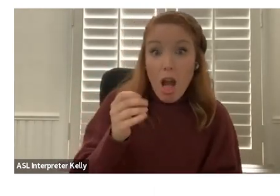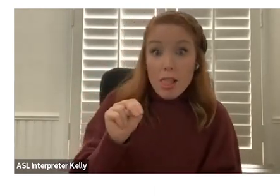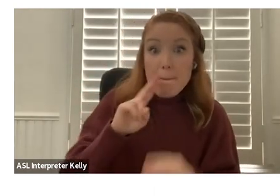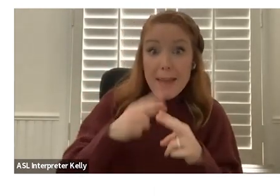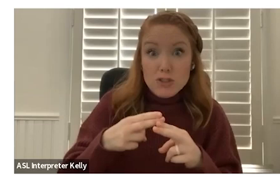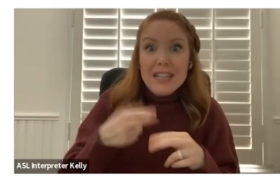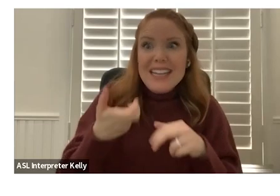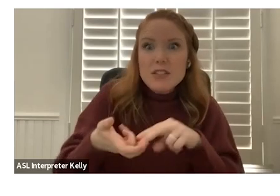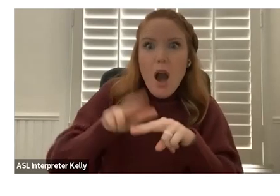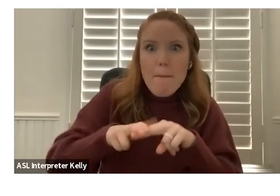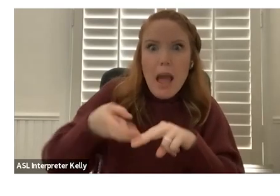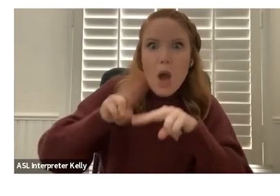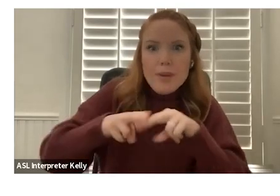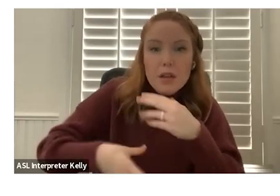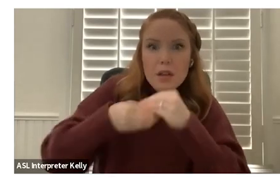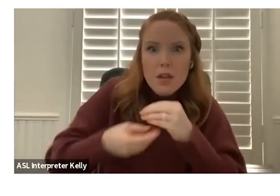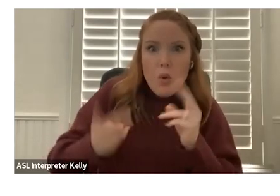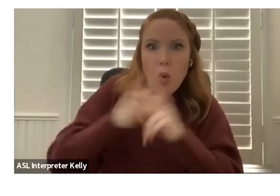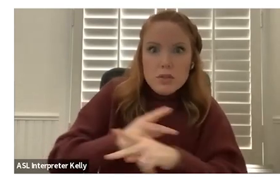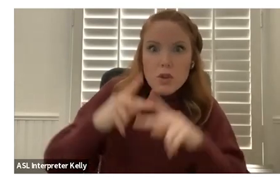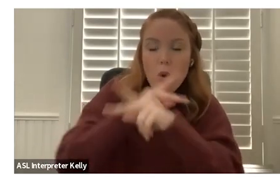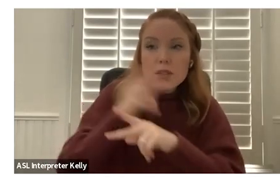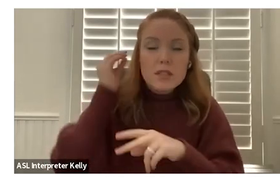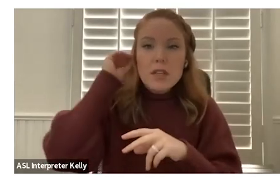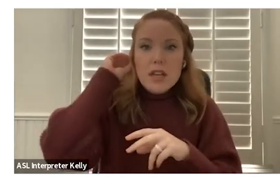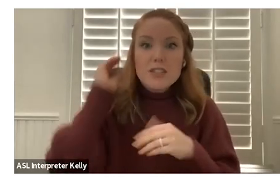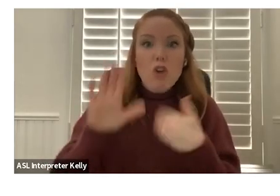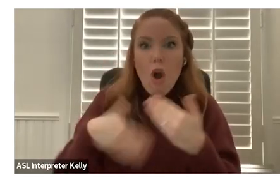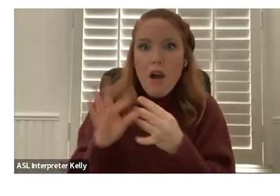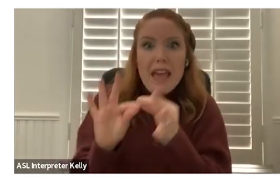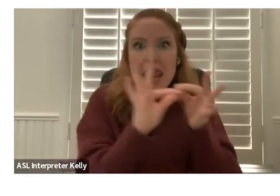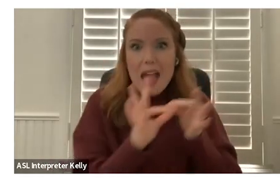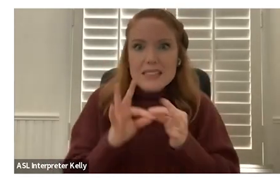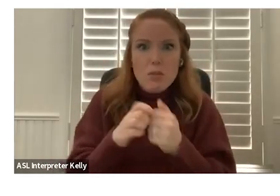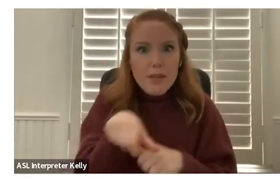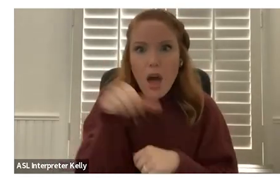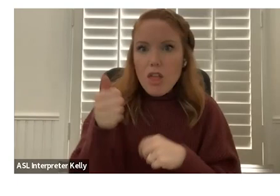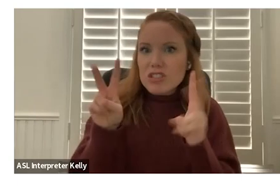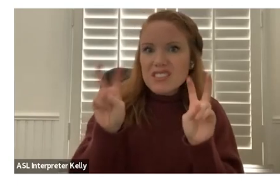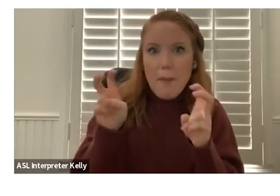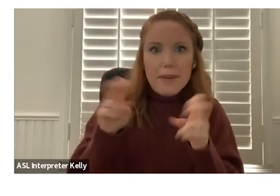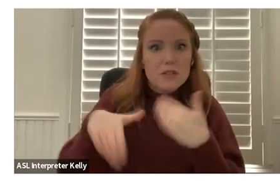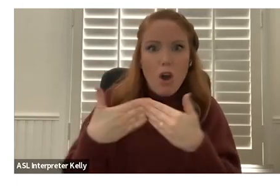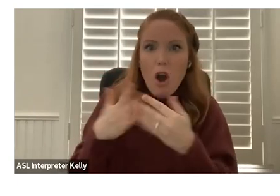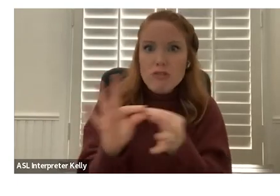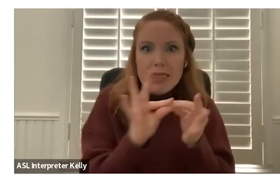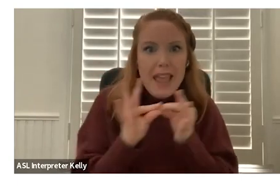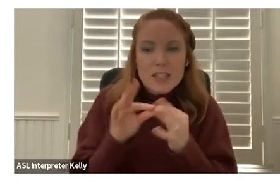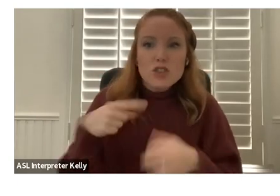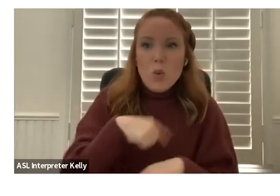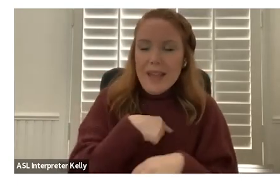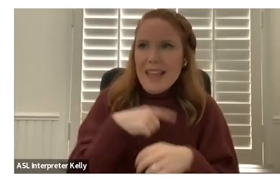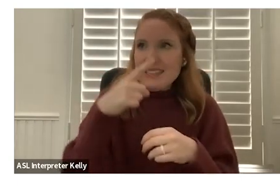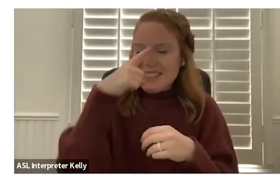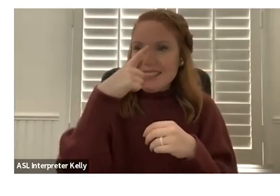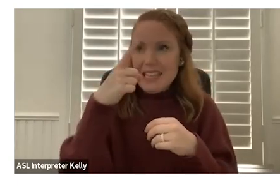an operating system within a computer and how we are able to code the machine. And I think Colin comes from that school of thought as an